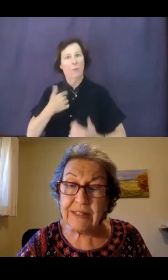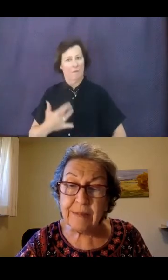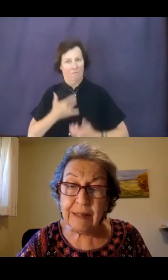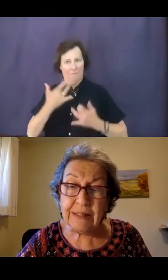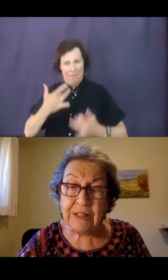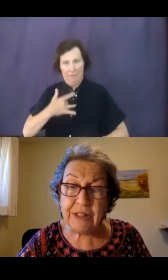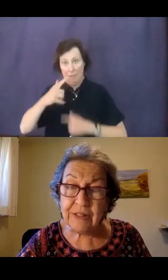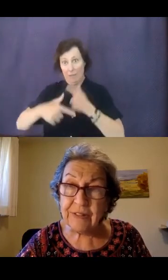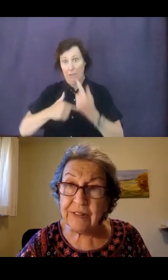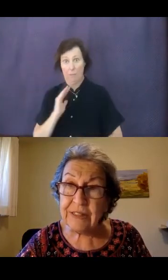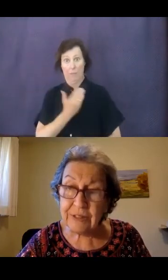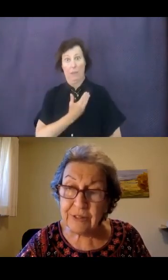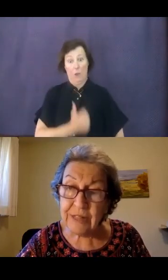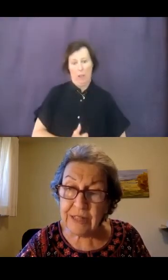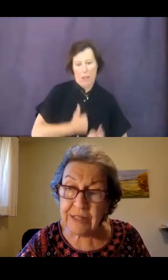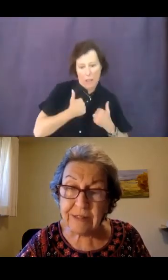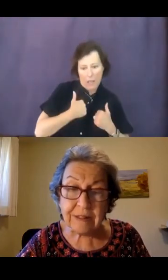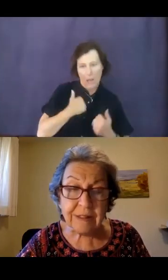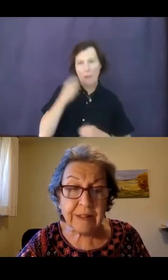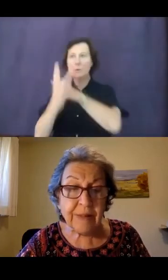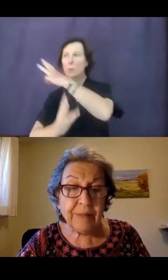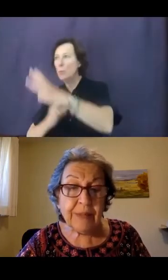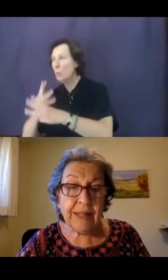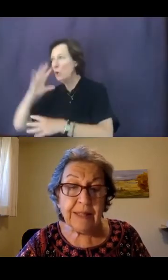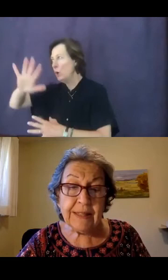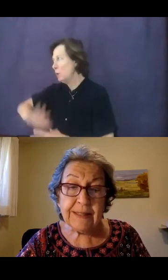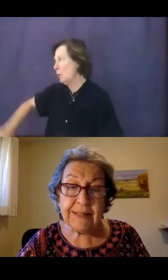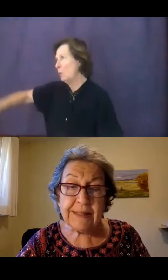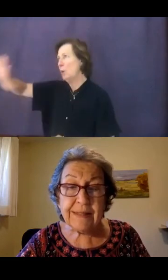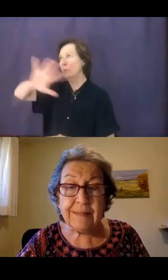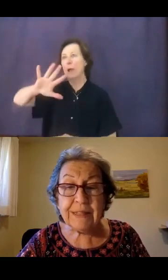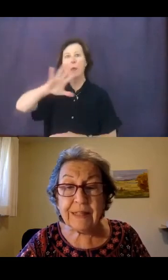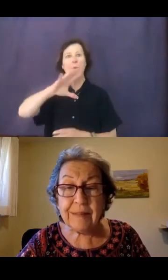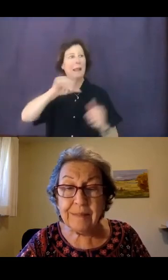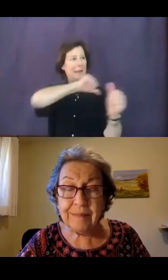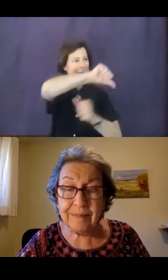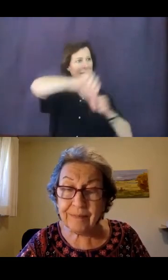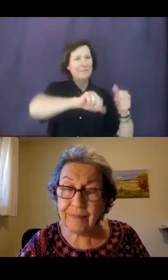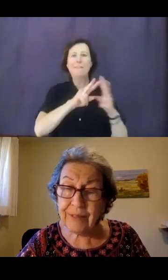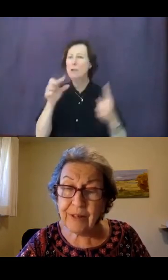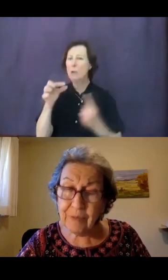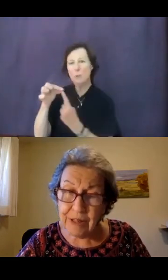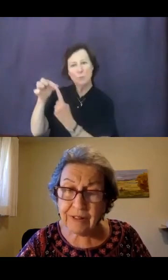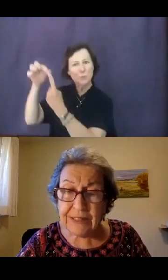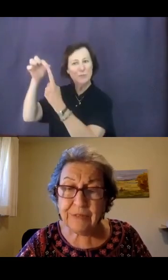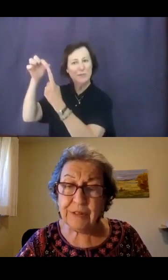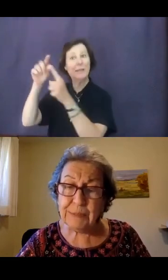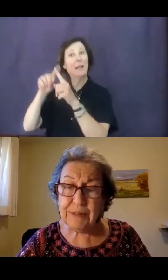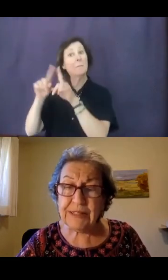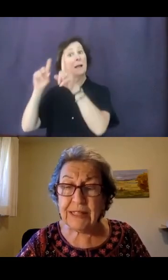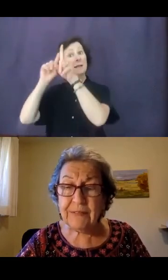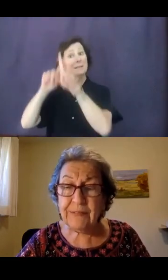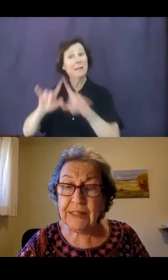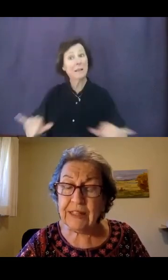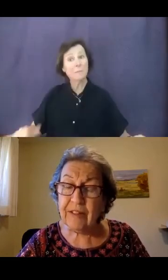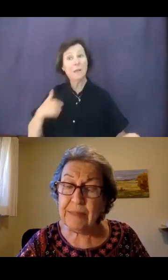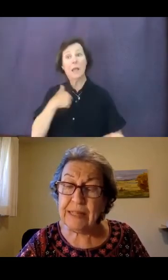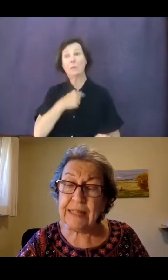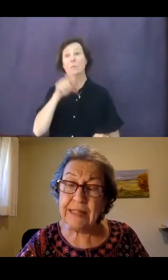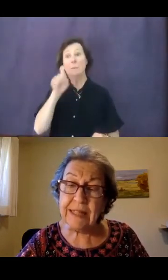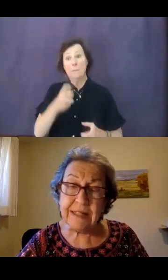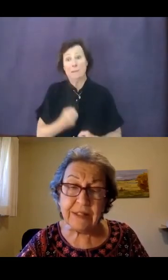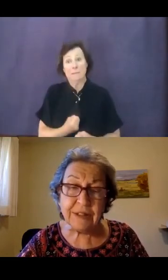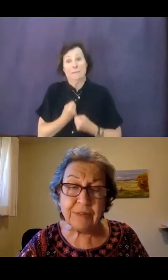us, about each other is unique. And yet at the same time, we all need to express that feeling of